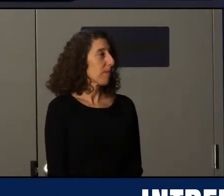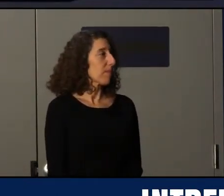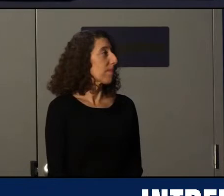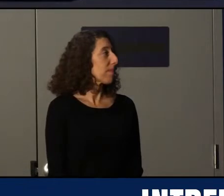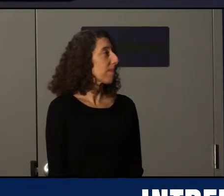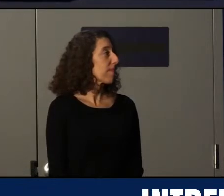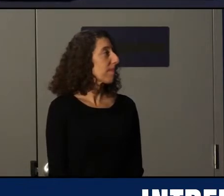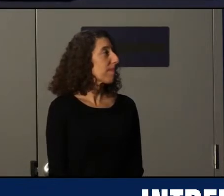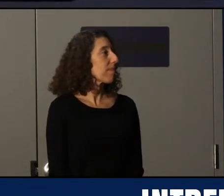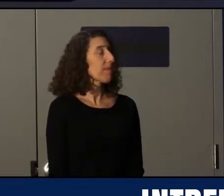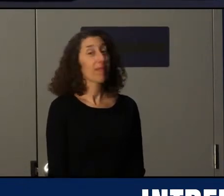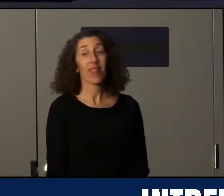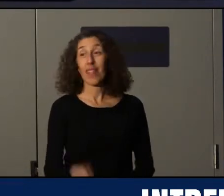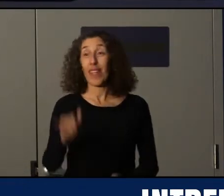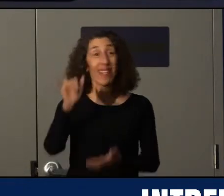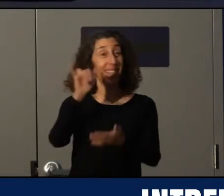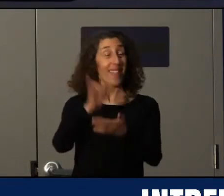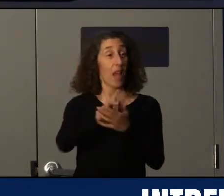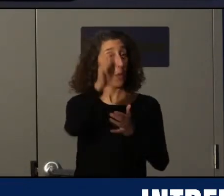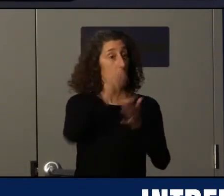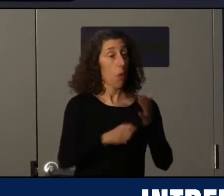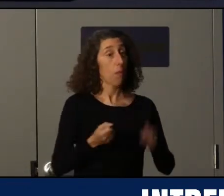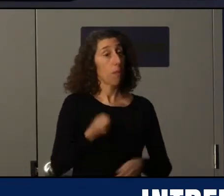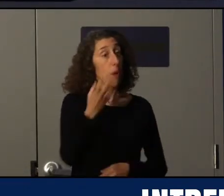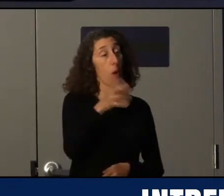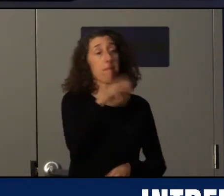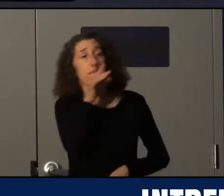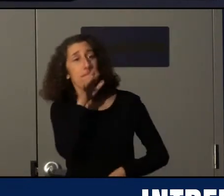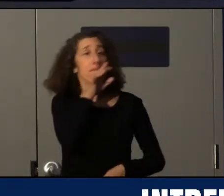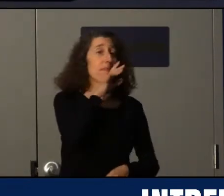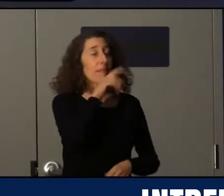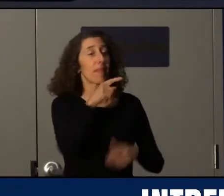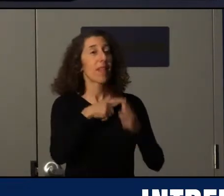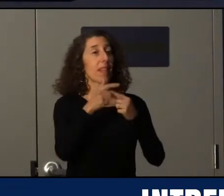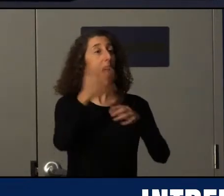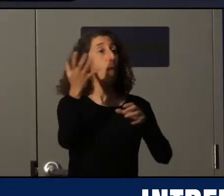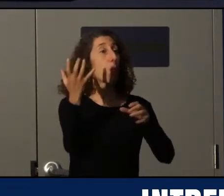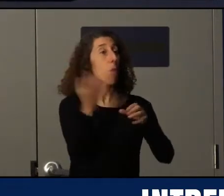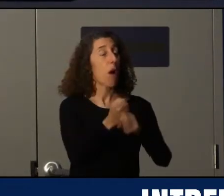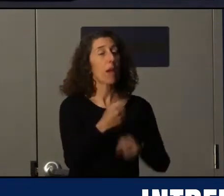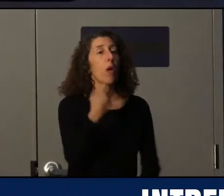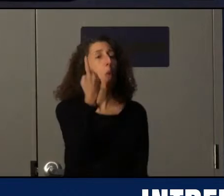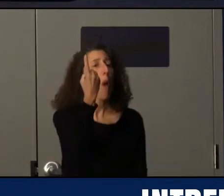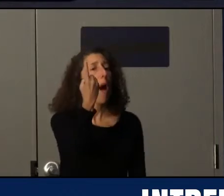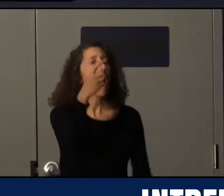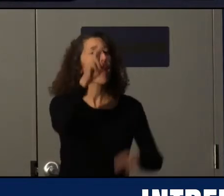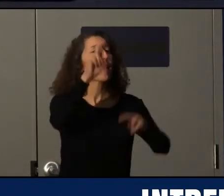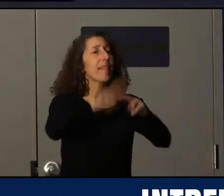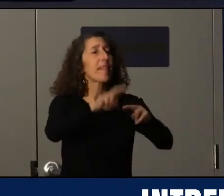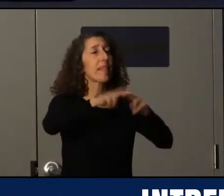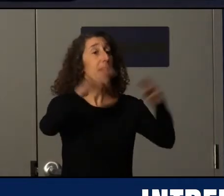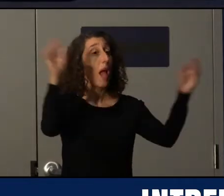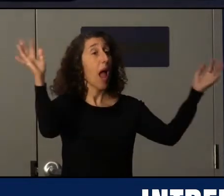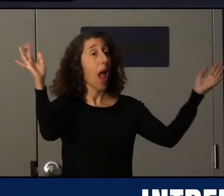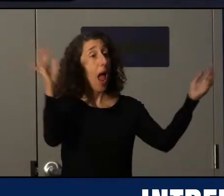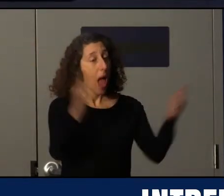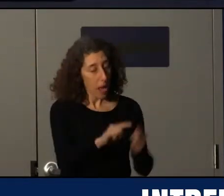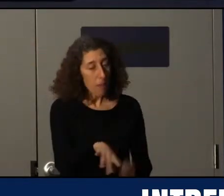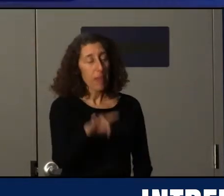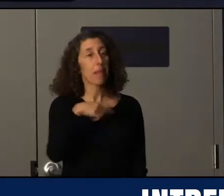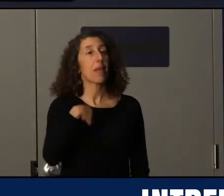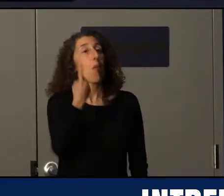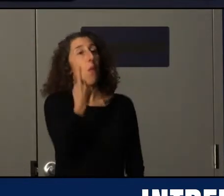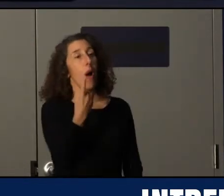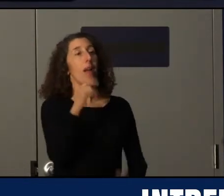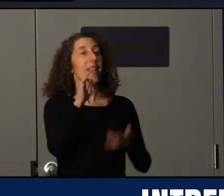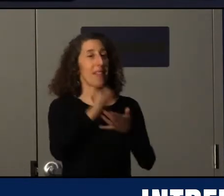So that was the winner. That poem won me a seat to space. That's a pretty good poem. All right, so